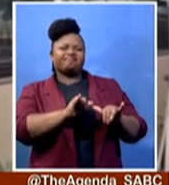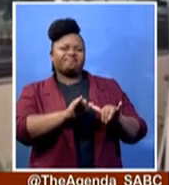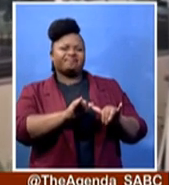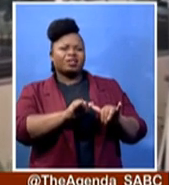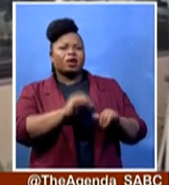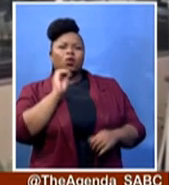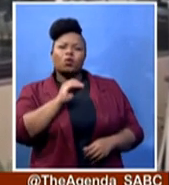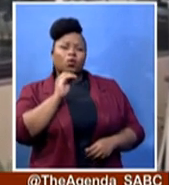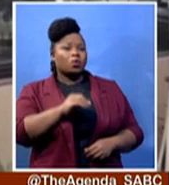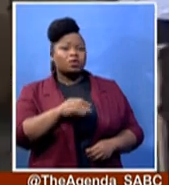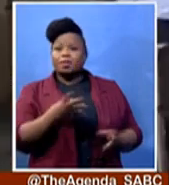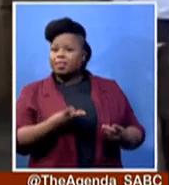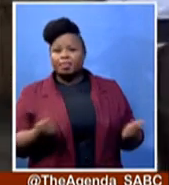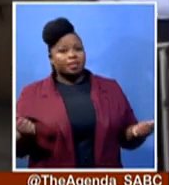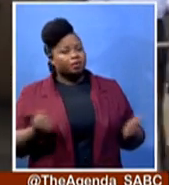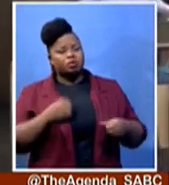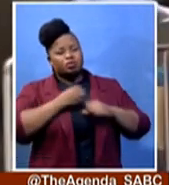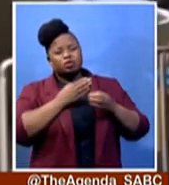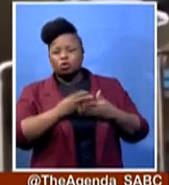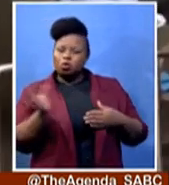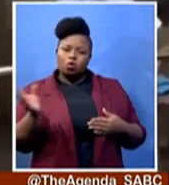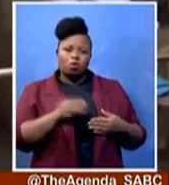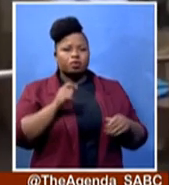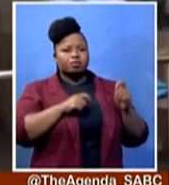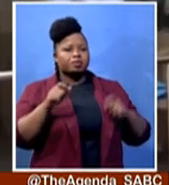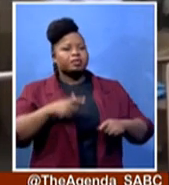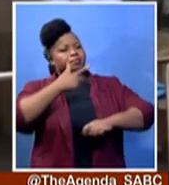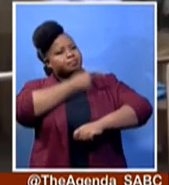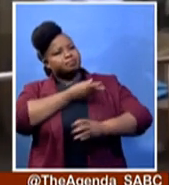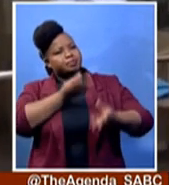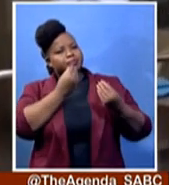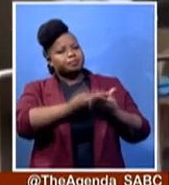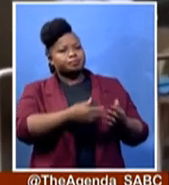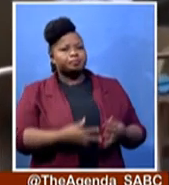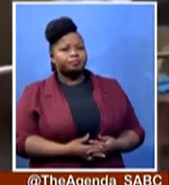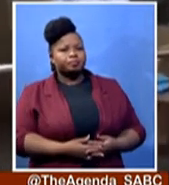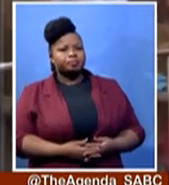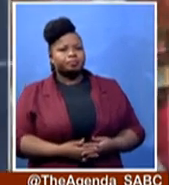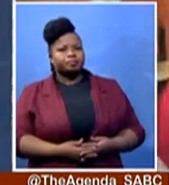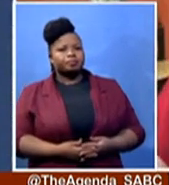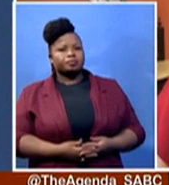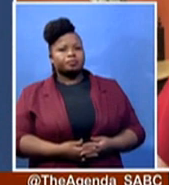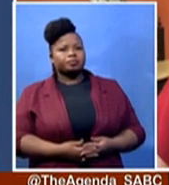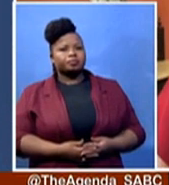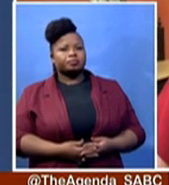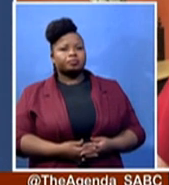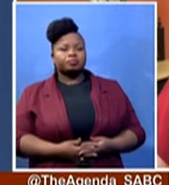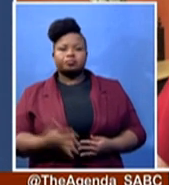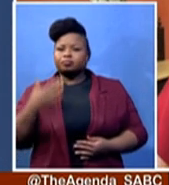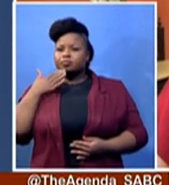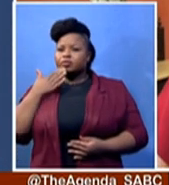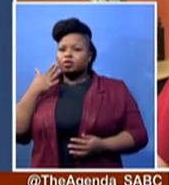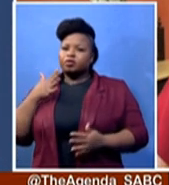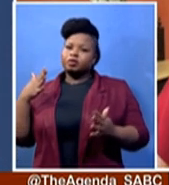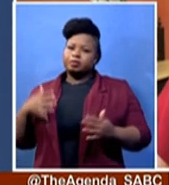single person who needs a vaccine gets it. Yeah, no doubt. Neha, Poonia, we thank you very much indeed for your reporting. No doubt this